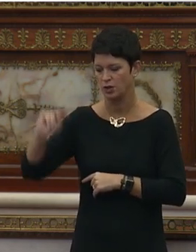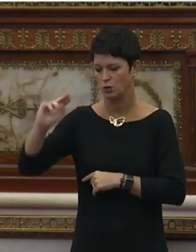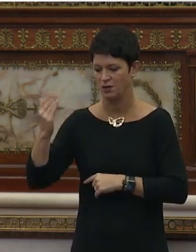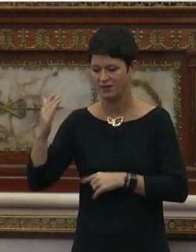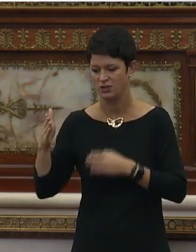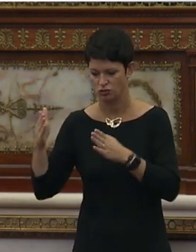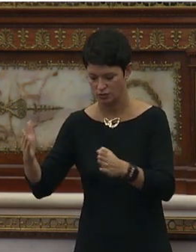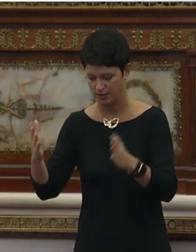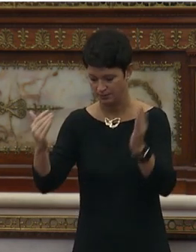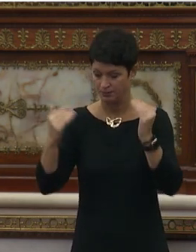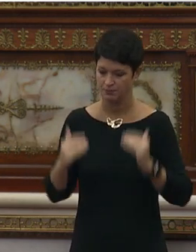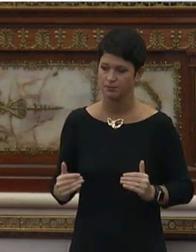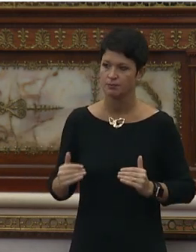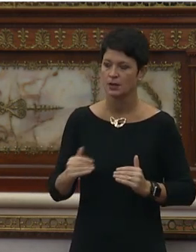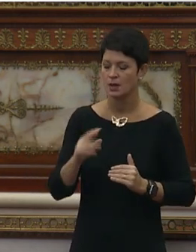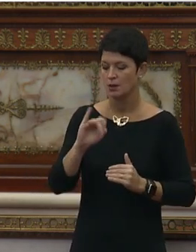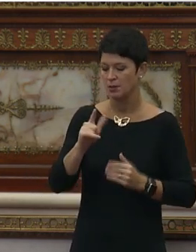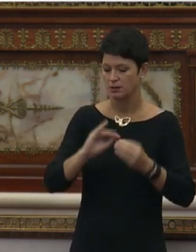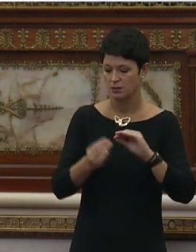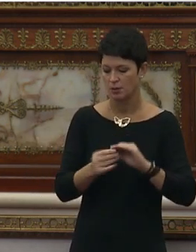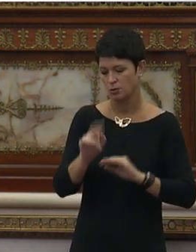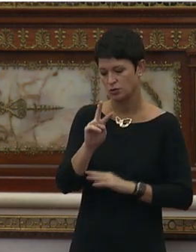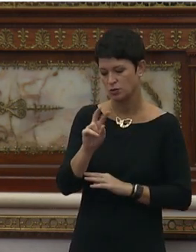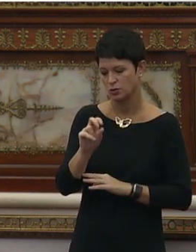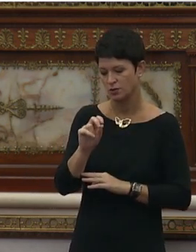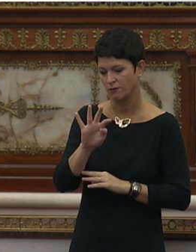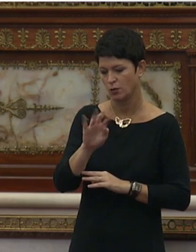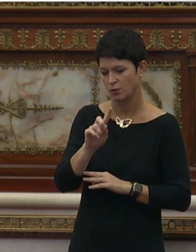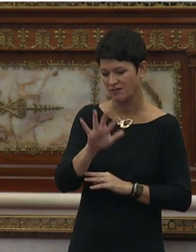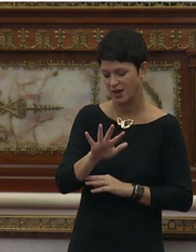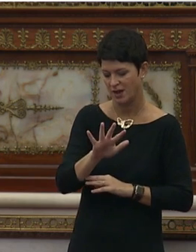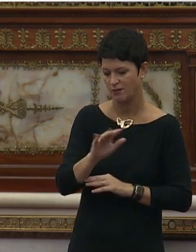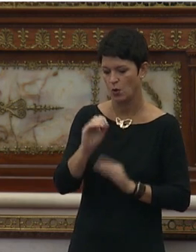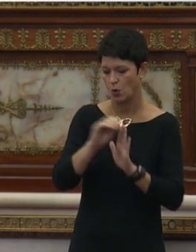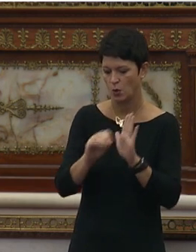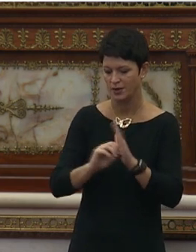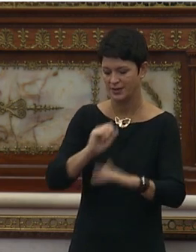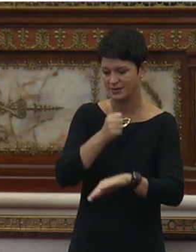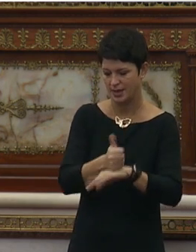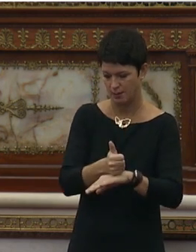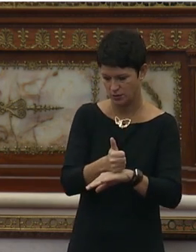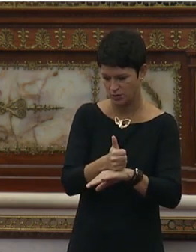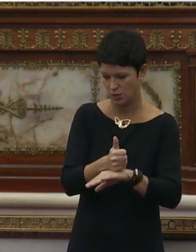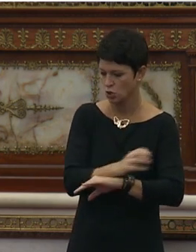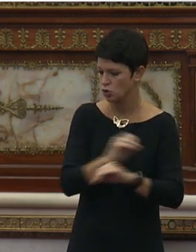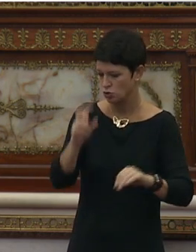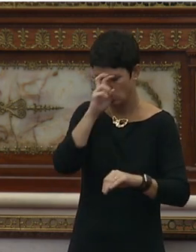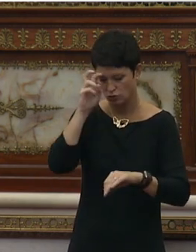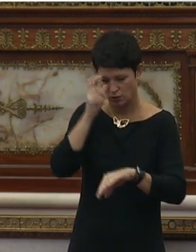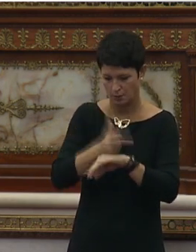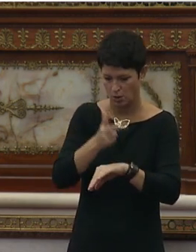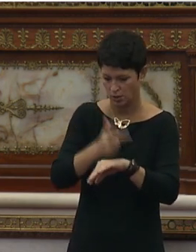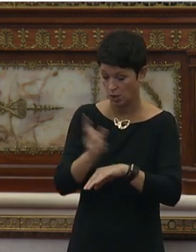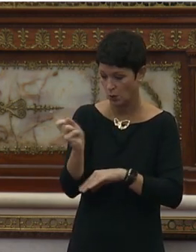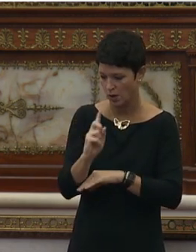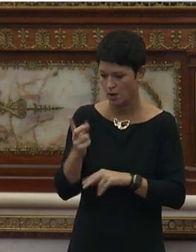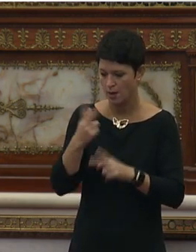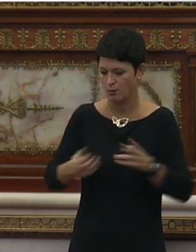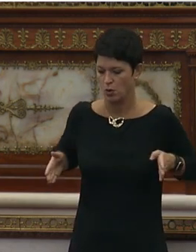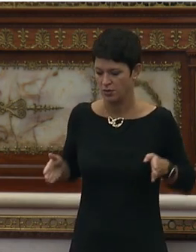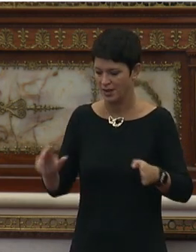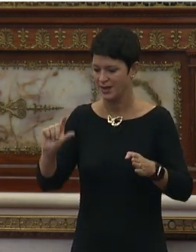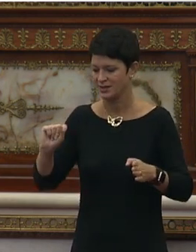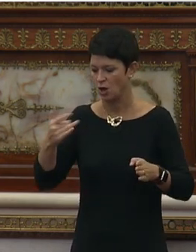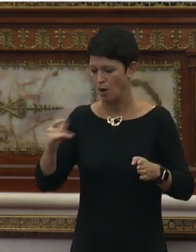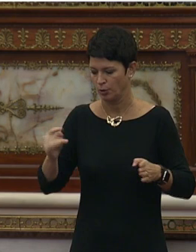Street. And bill number 200415, entitled An Ordinance Establishing a No-Truck Parking Regulation on both sides of Talbot